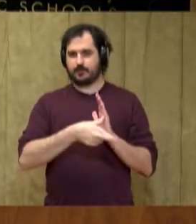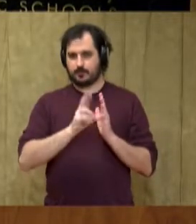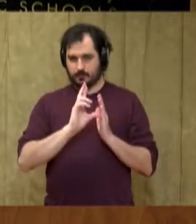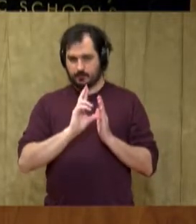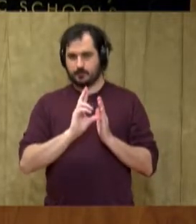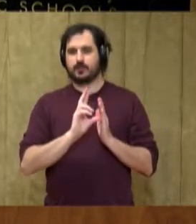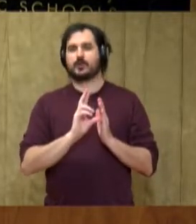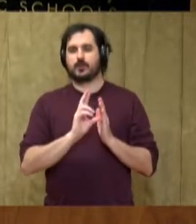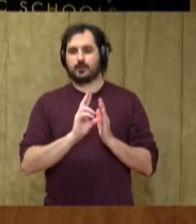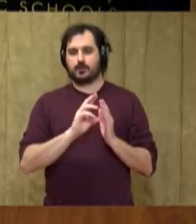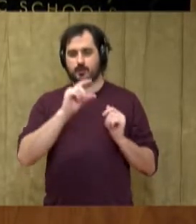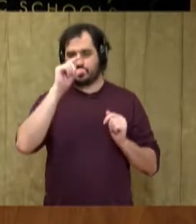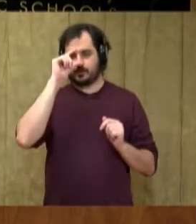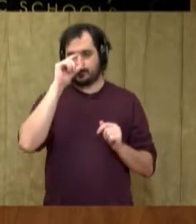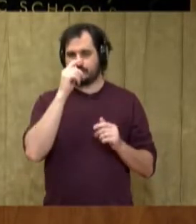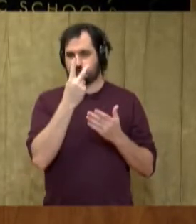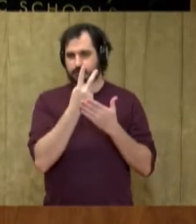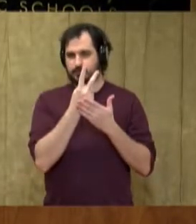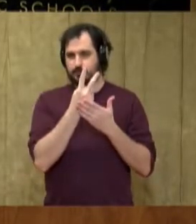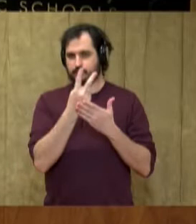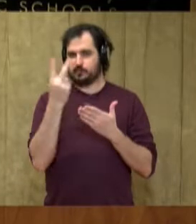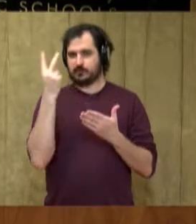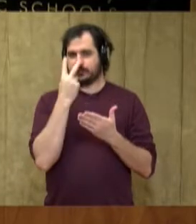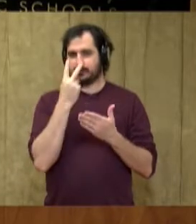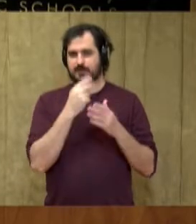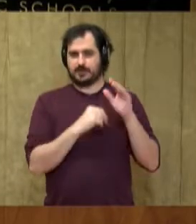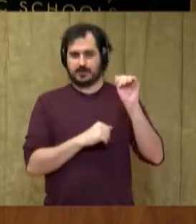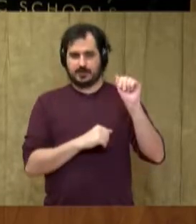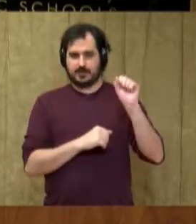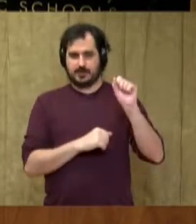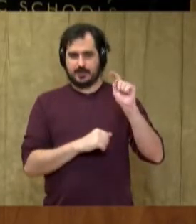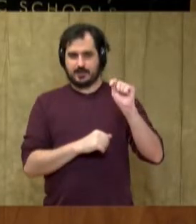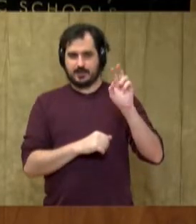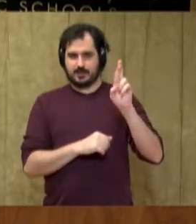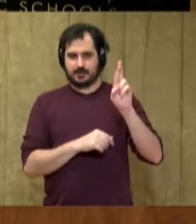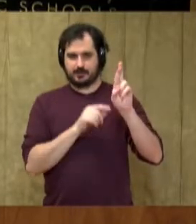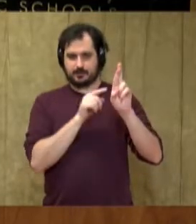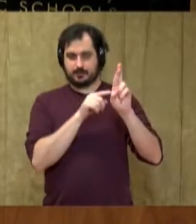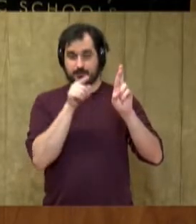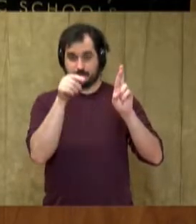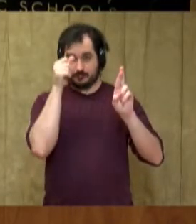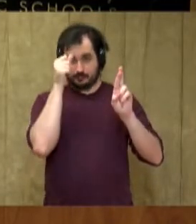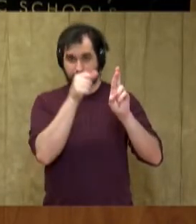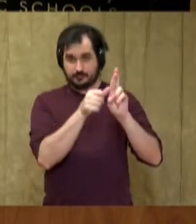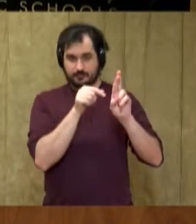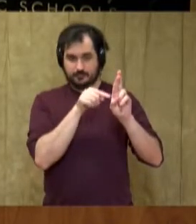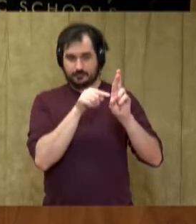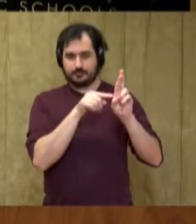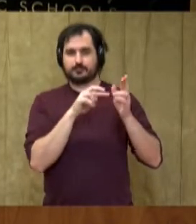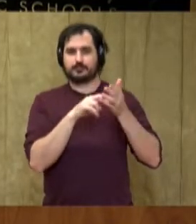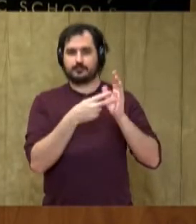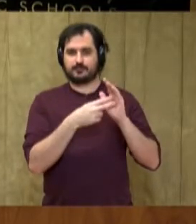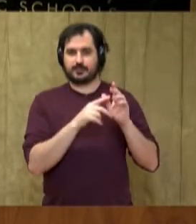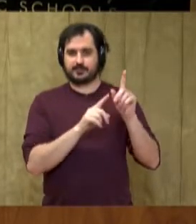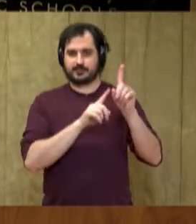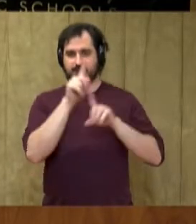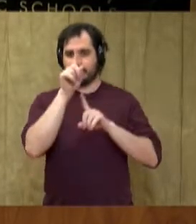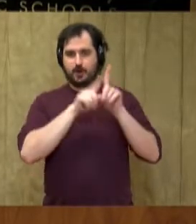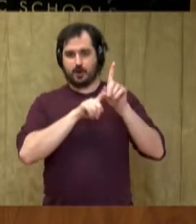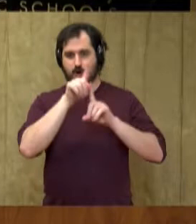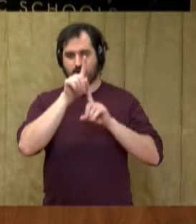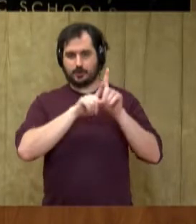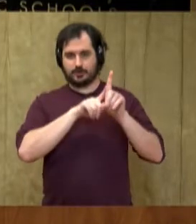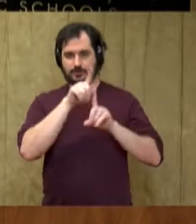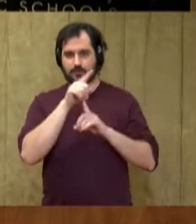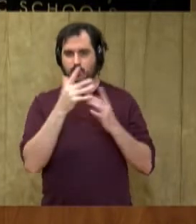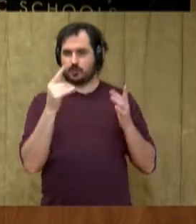this two lessons ago. Aster. What did it mean? Do you remember? Yes, it means star. Very good. What